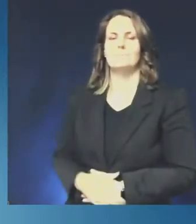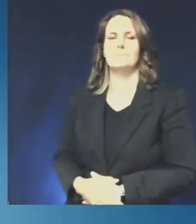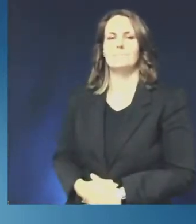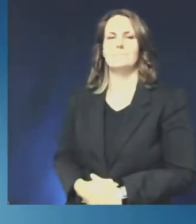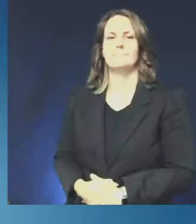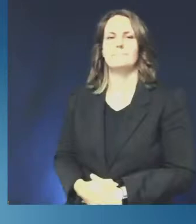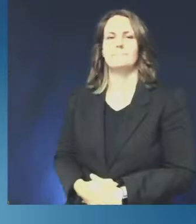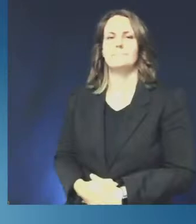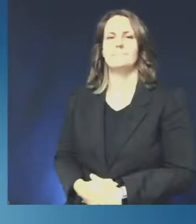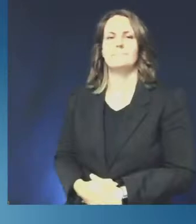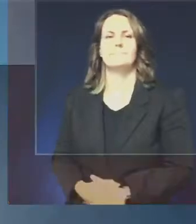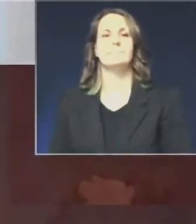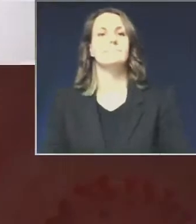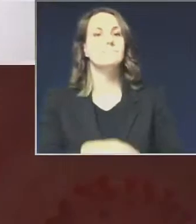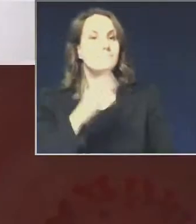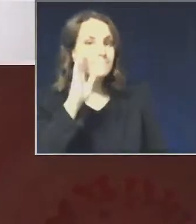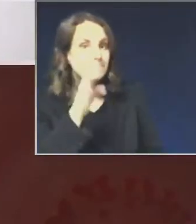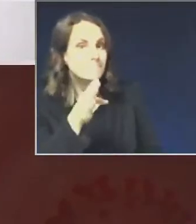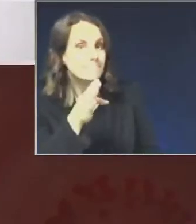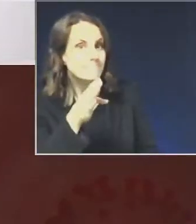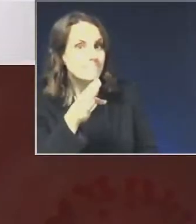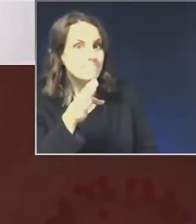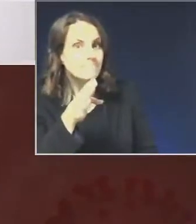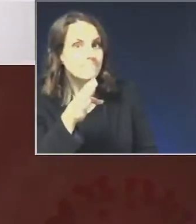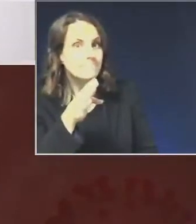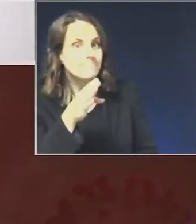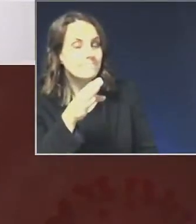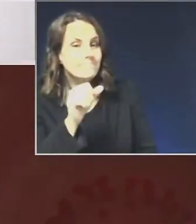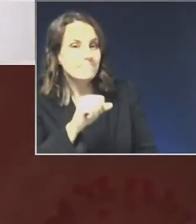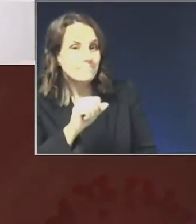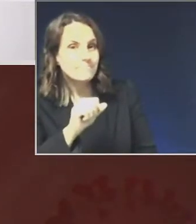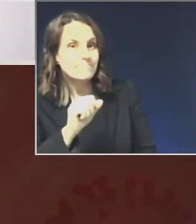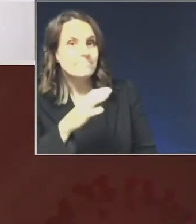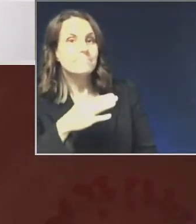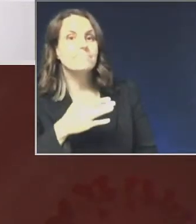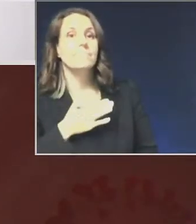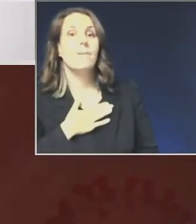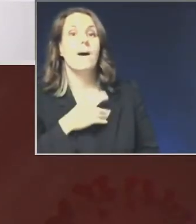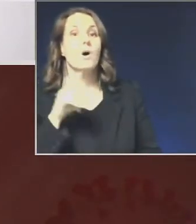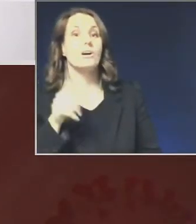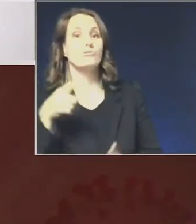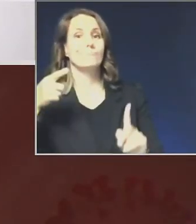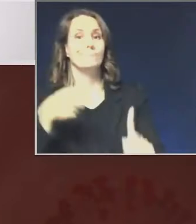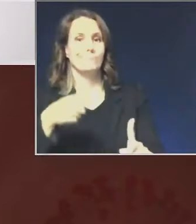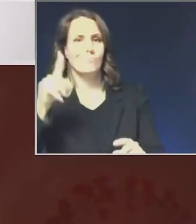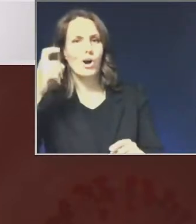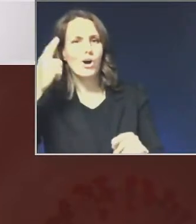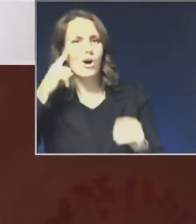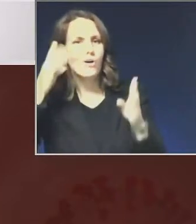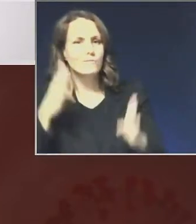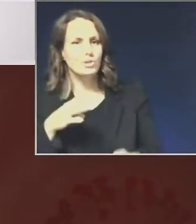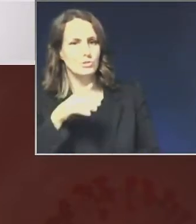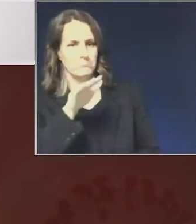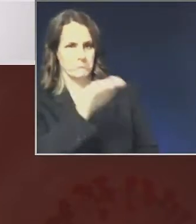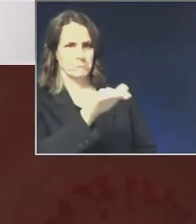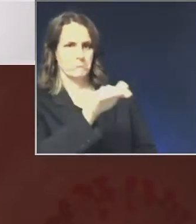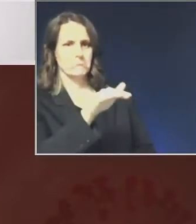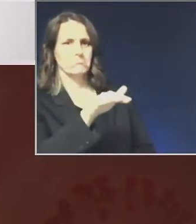Hi, thanks for holding this. Governor Evers, are you considering requiring healthcare workers and school staff to